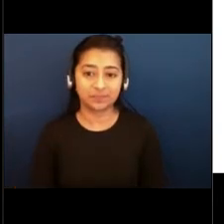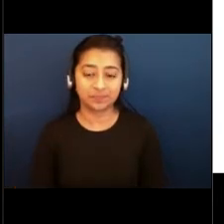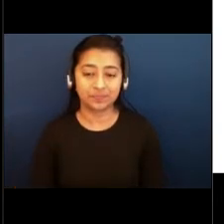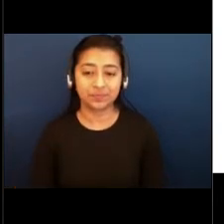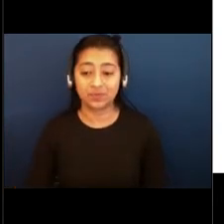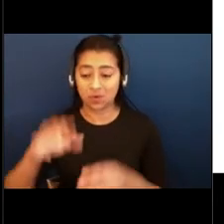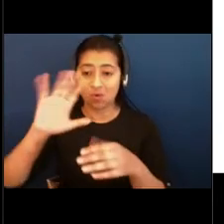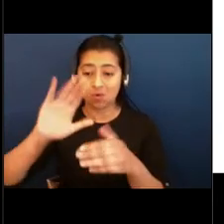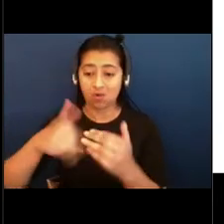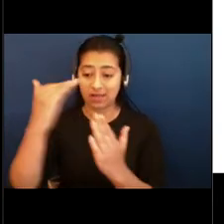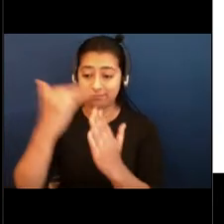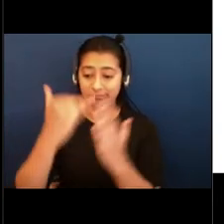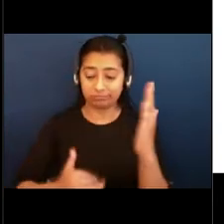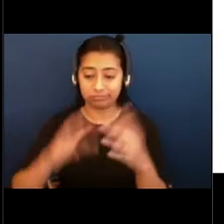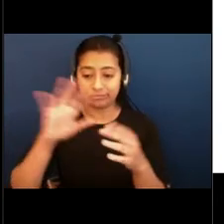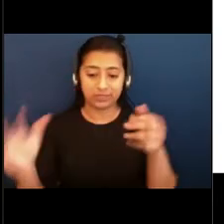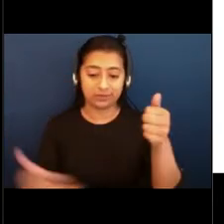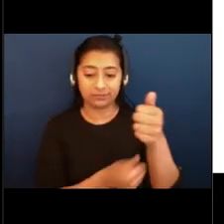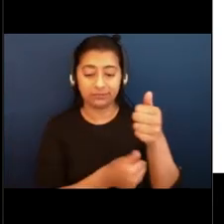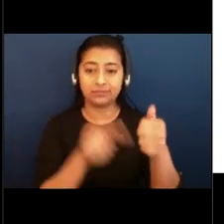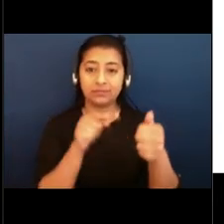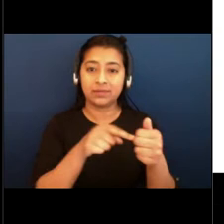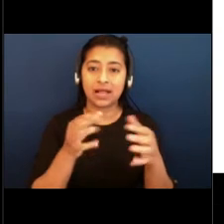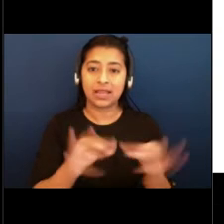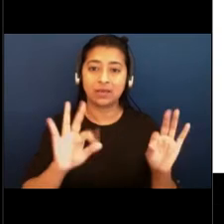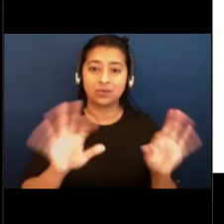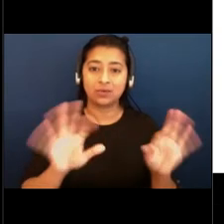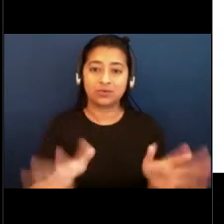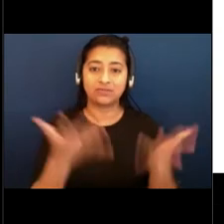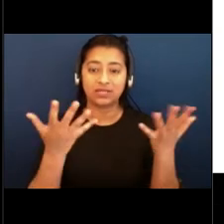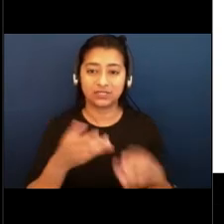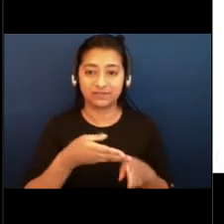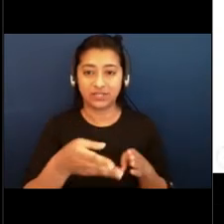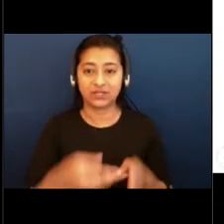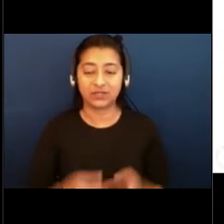language revitalization field discipline.